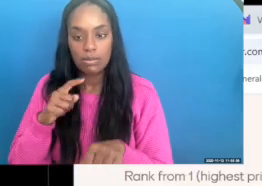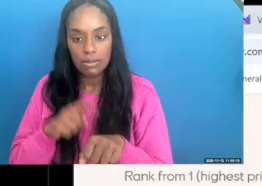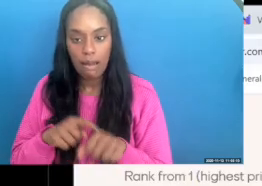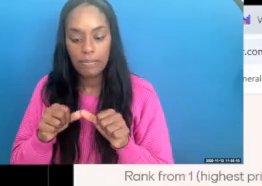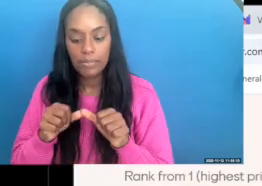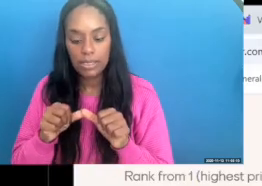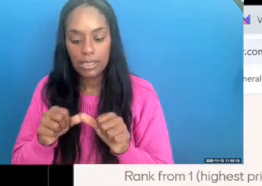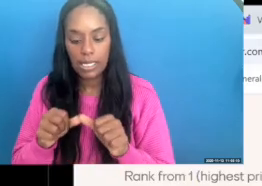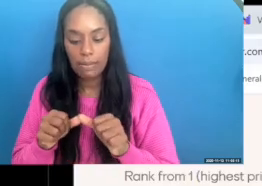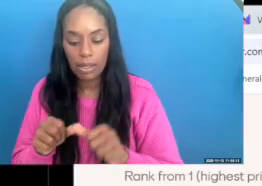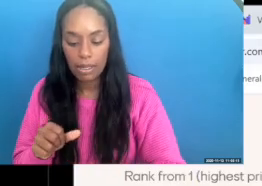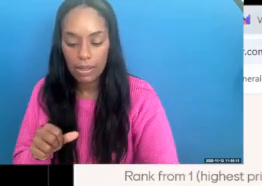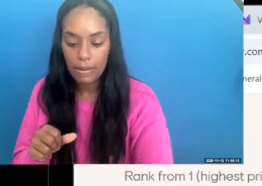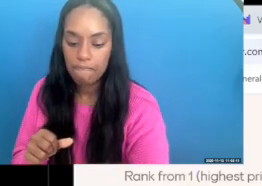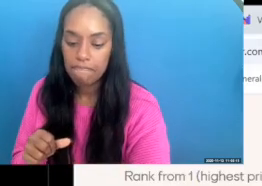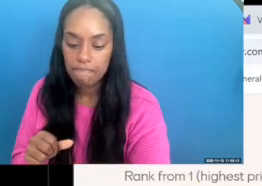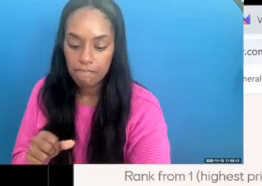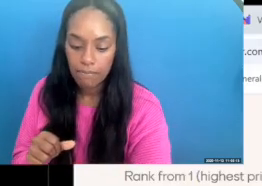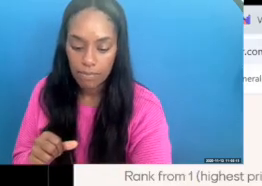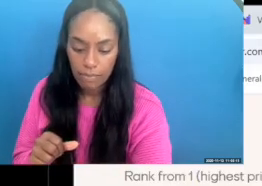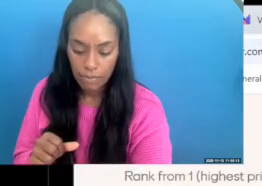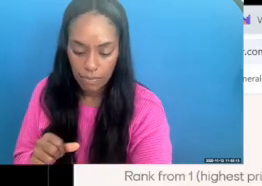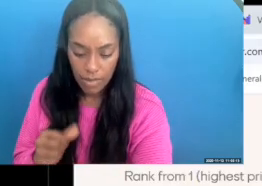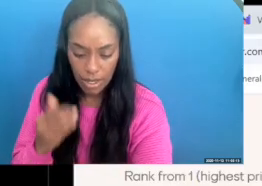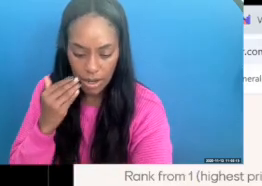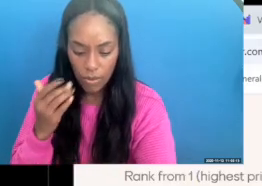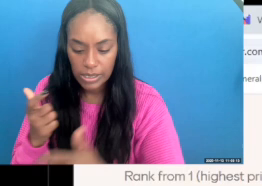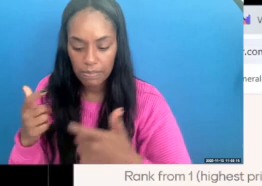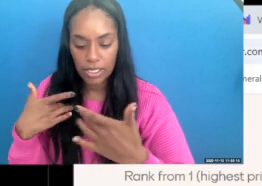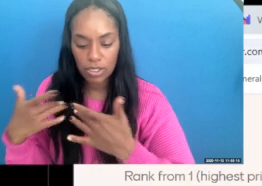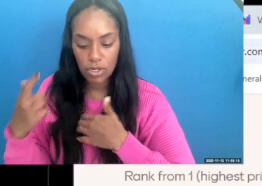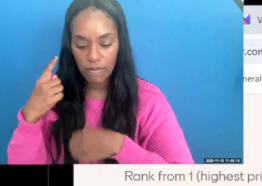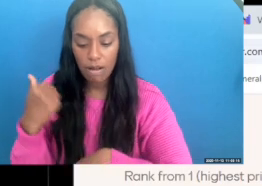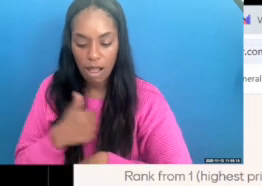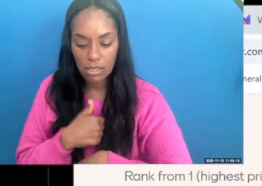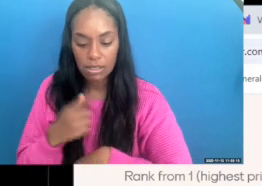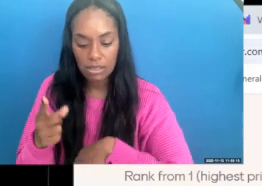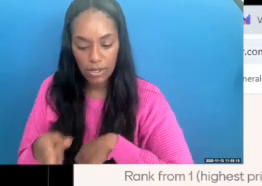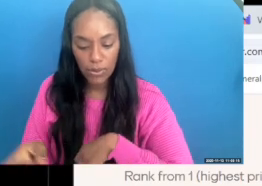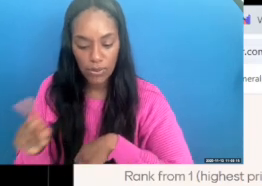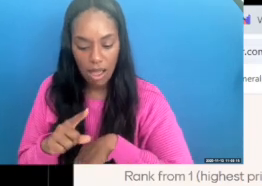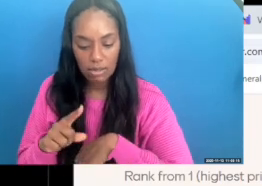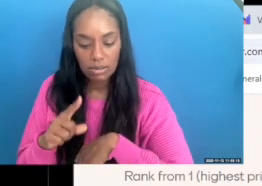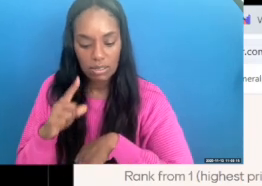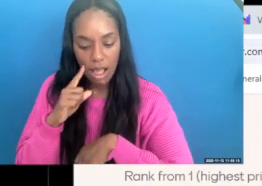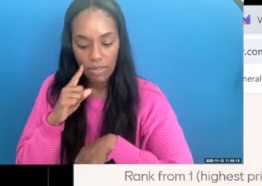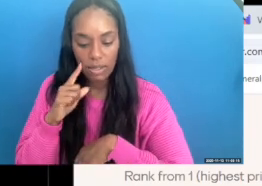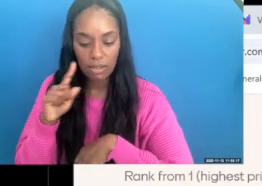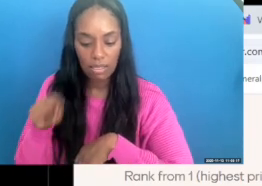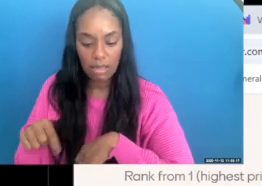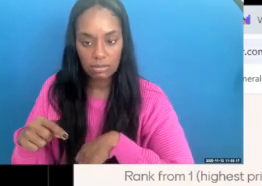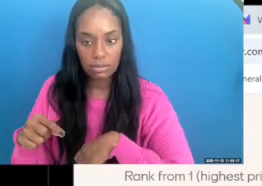think that long-term sustainability is definitely something that I know is a big concern for us